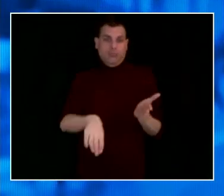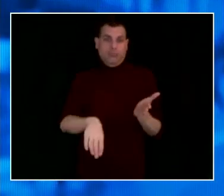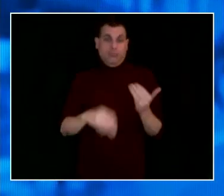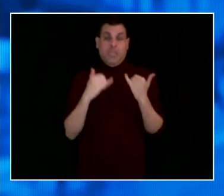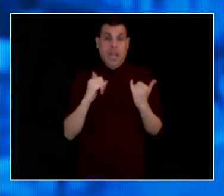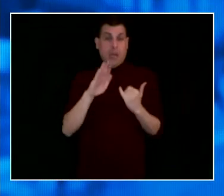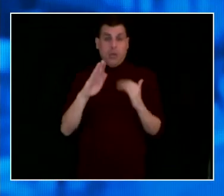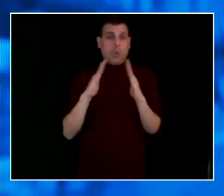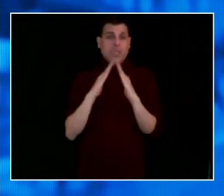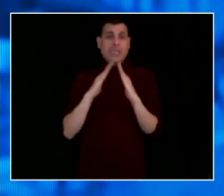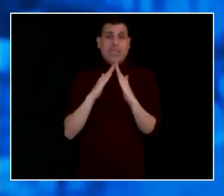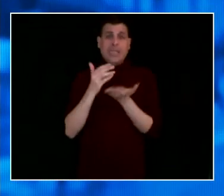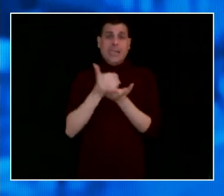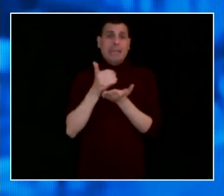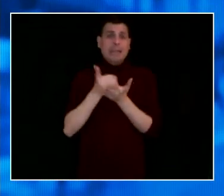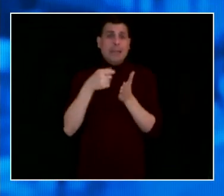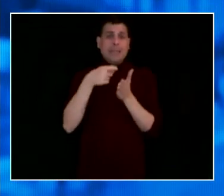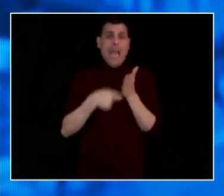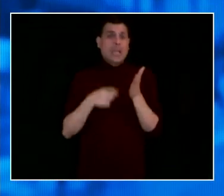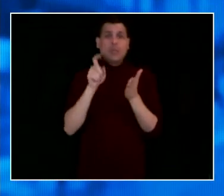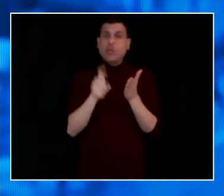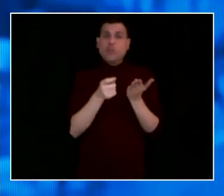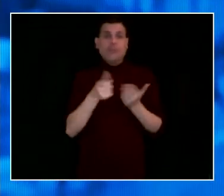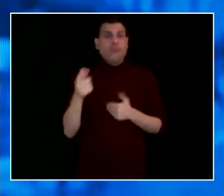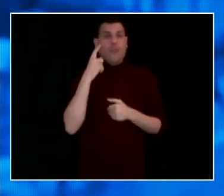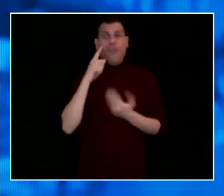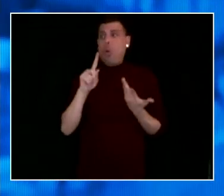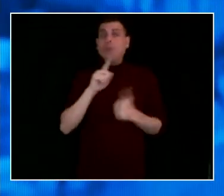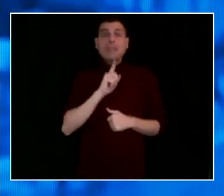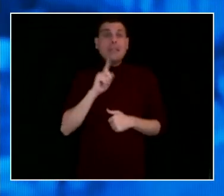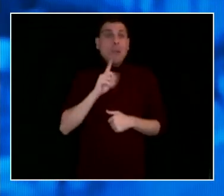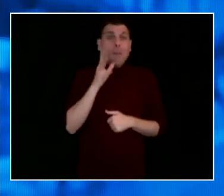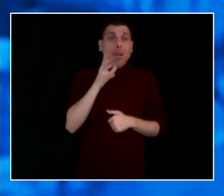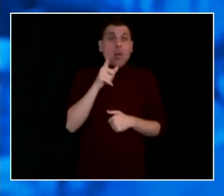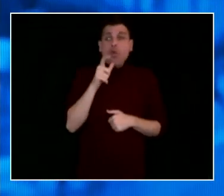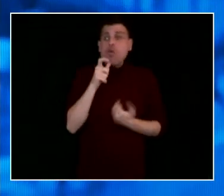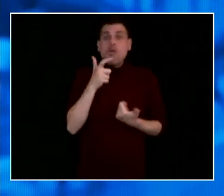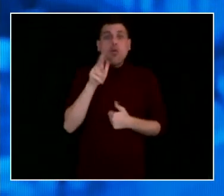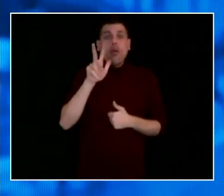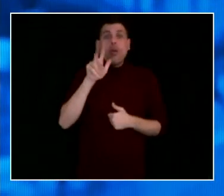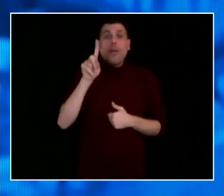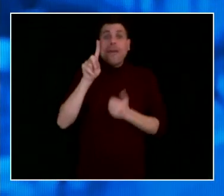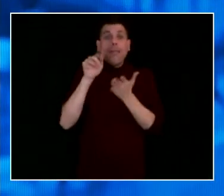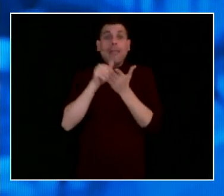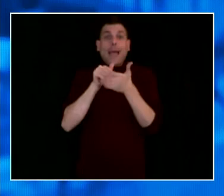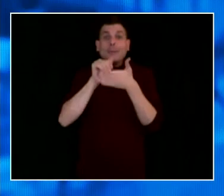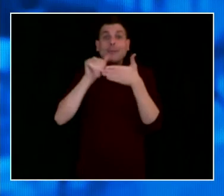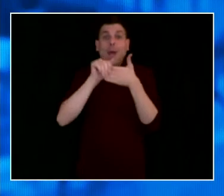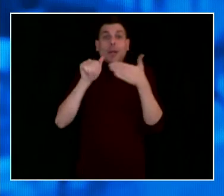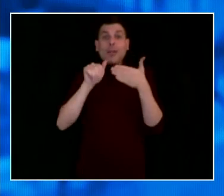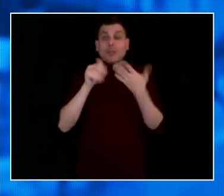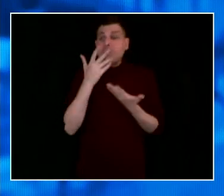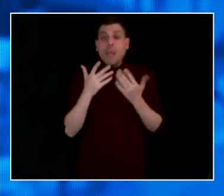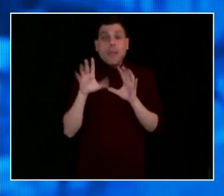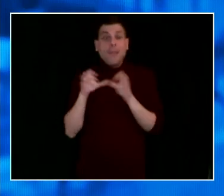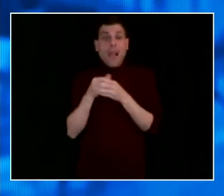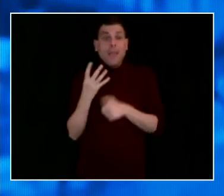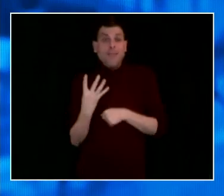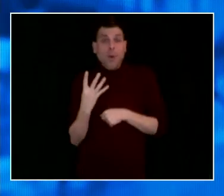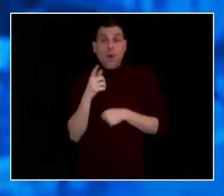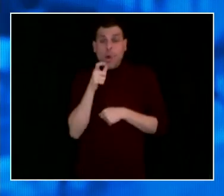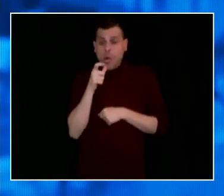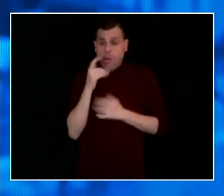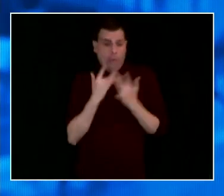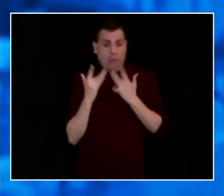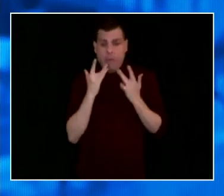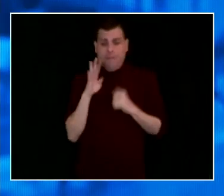income taxes for a single mother making $31,000, a family of 4 making $46,000,